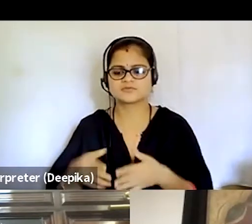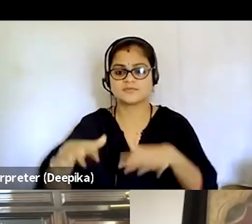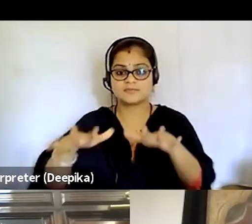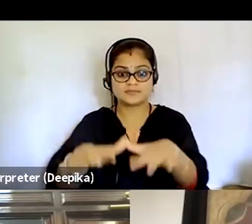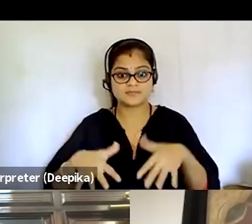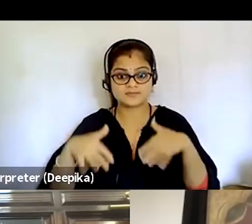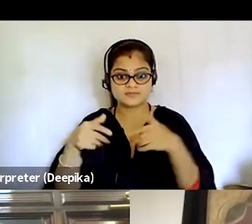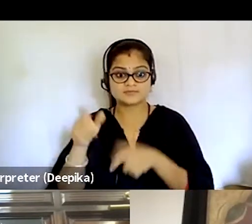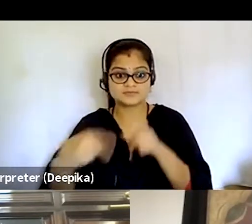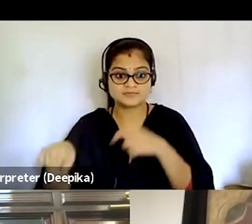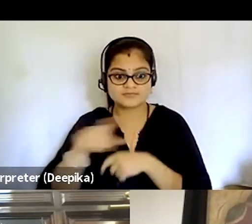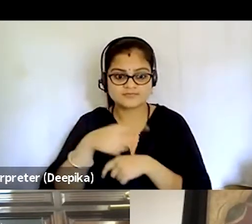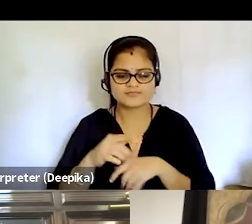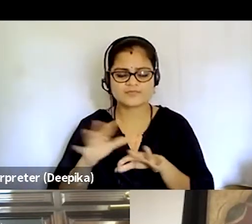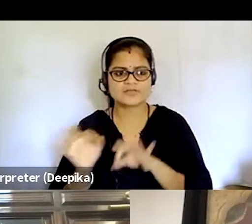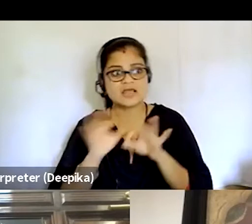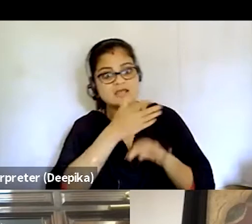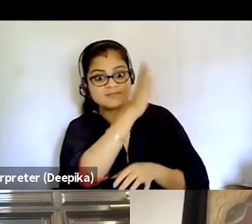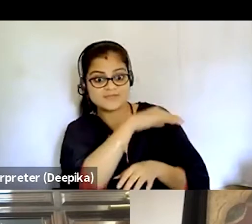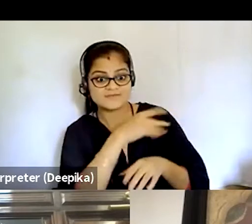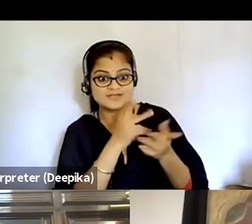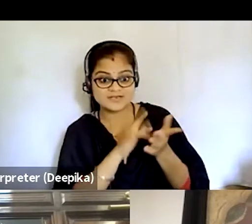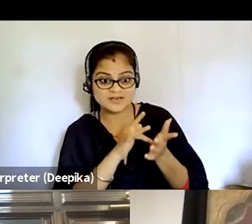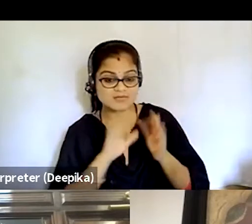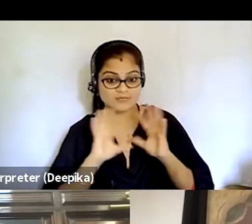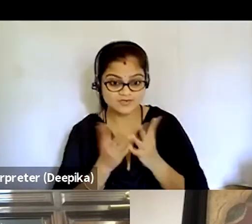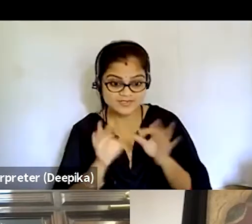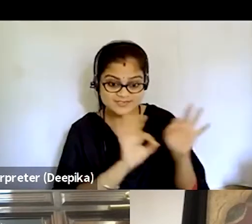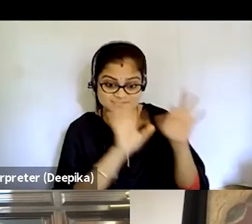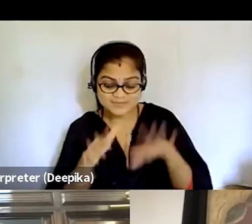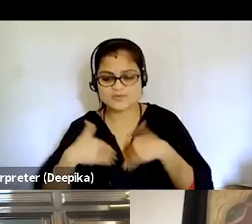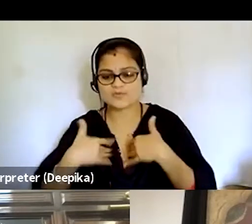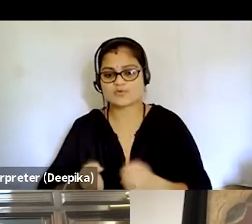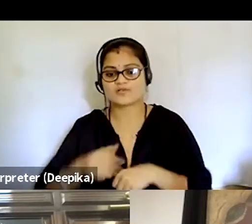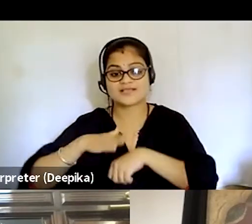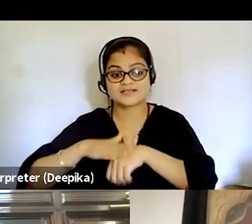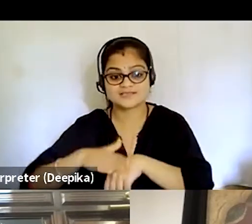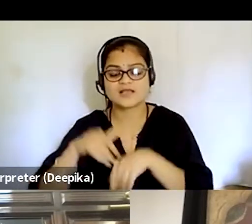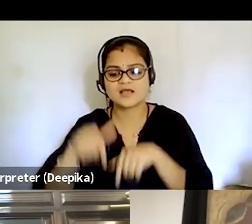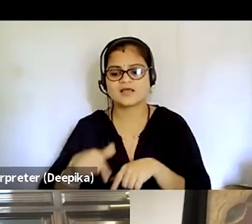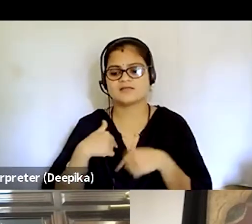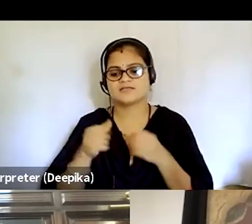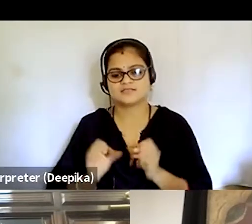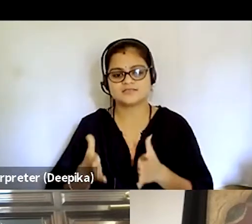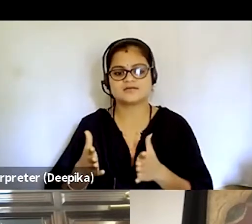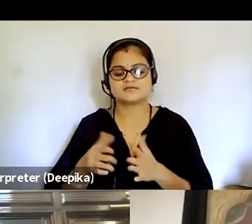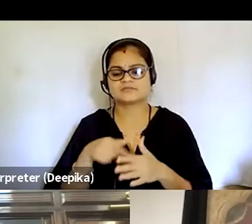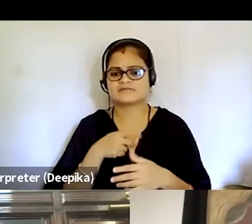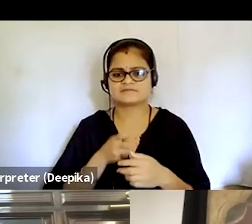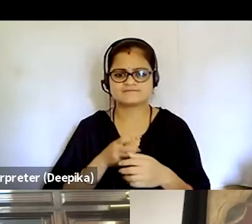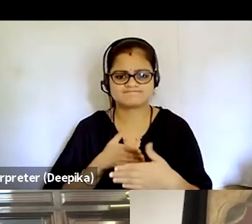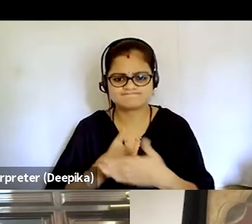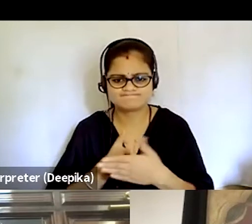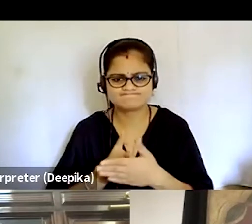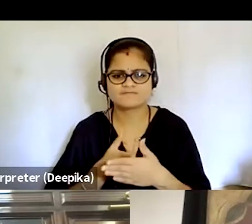can experience it exactly as it were anywhere else in the world. So I started down that path. It was difficult in the